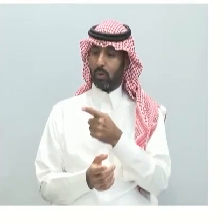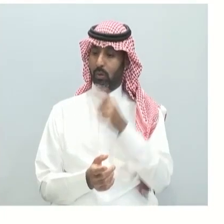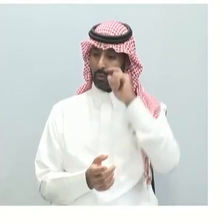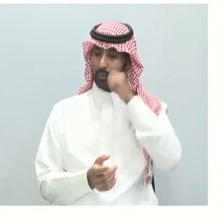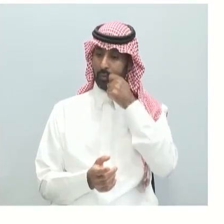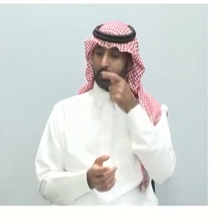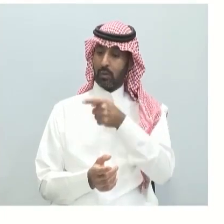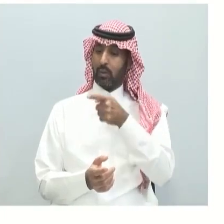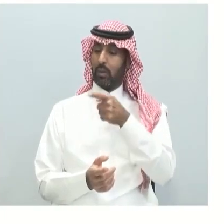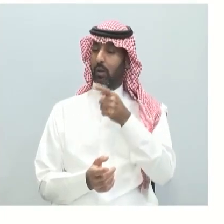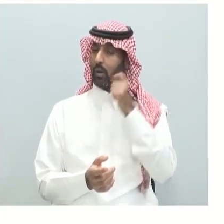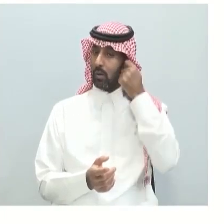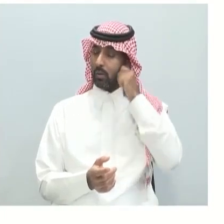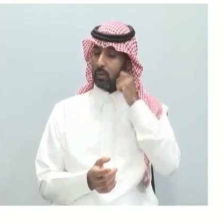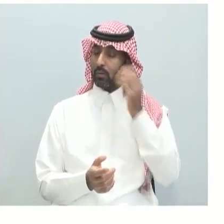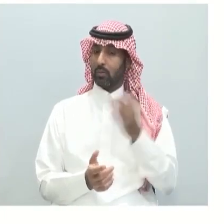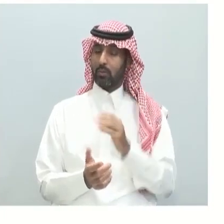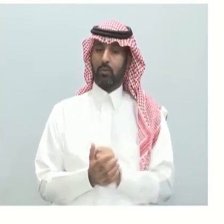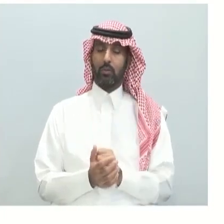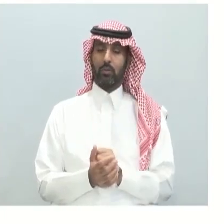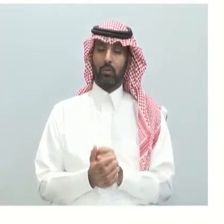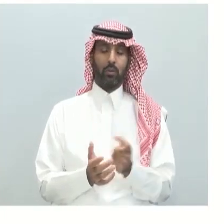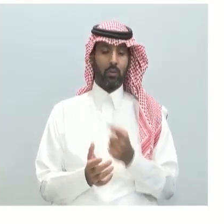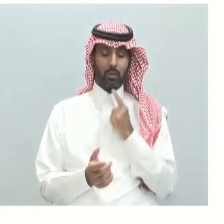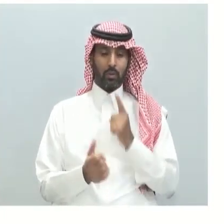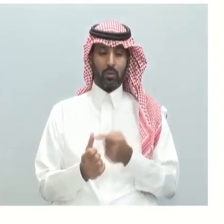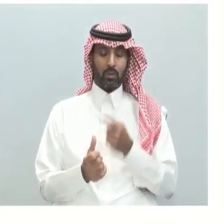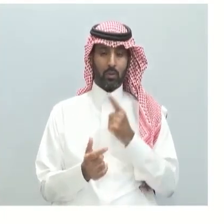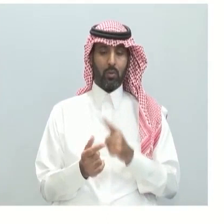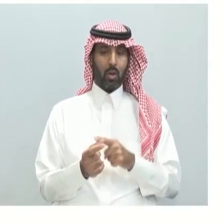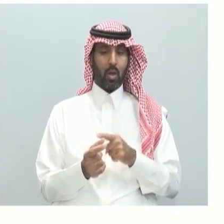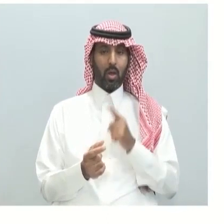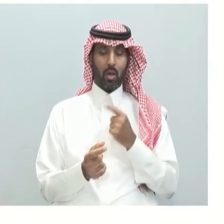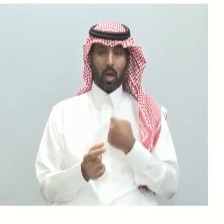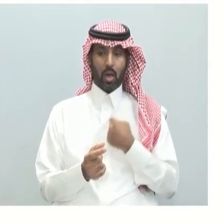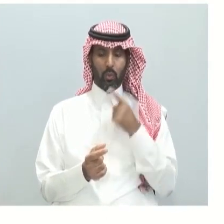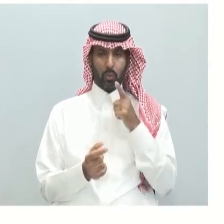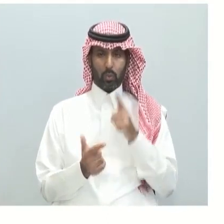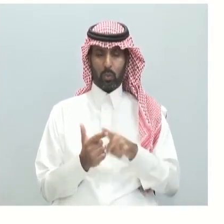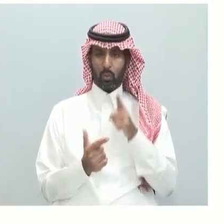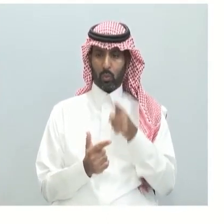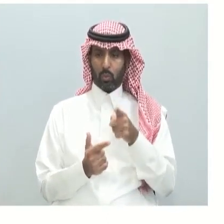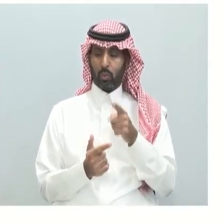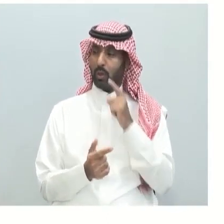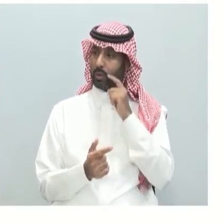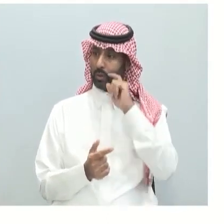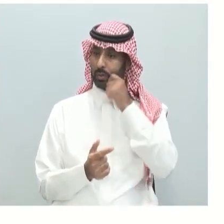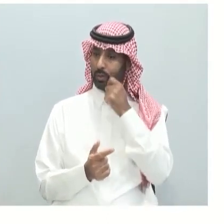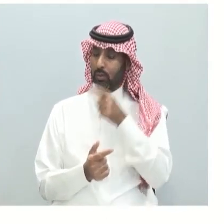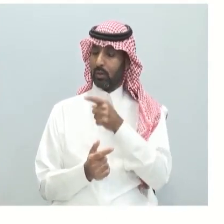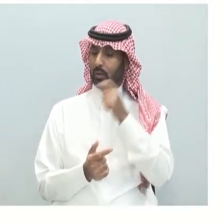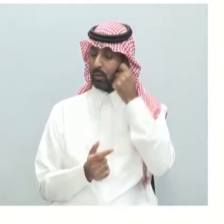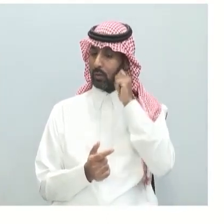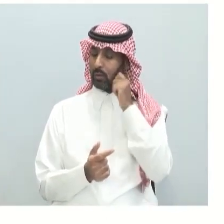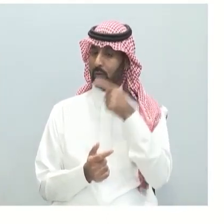she, and so on. What is the effect? And question number four, notice which paragraph or paragraphs